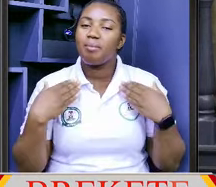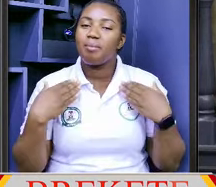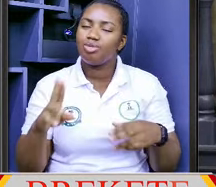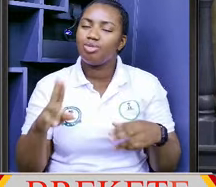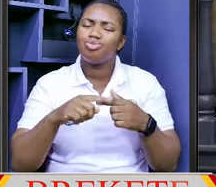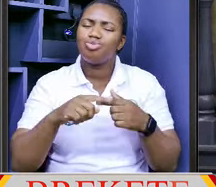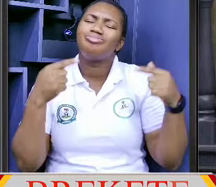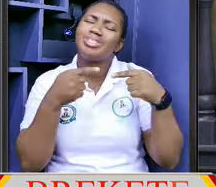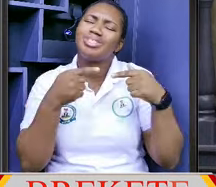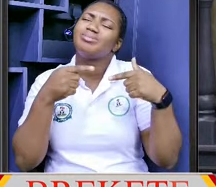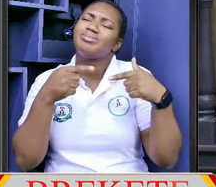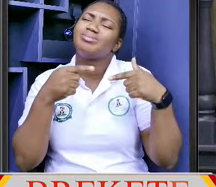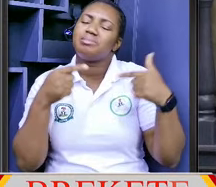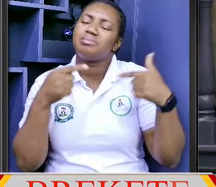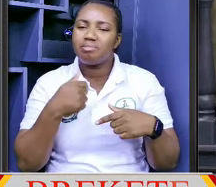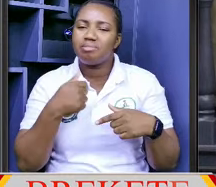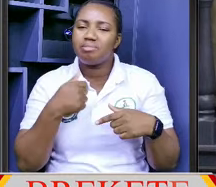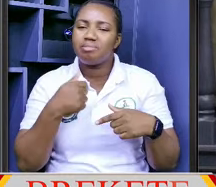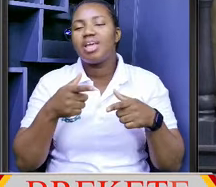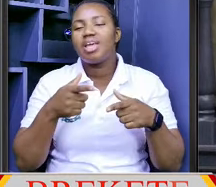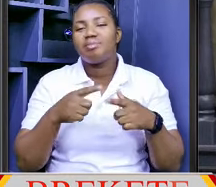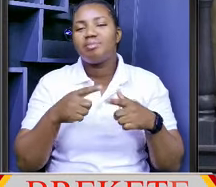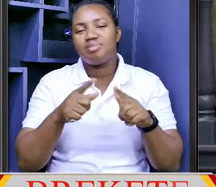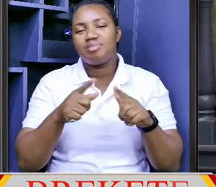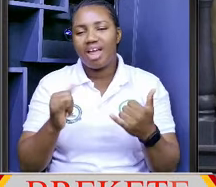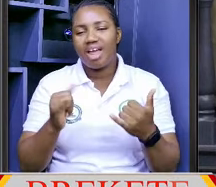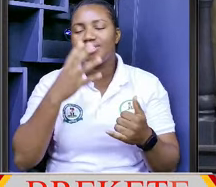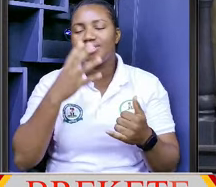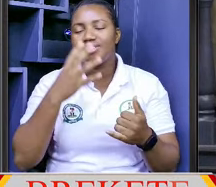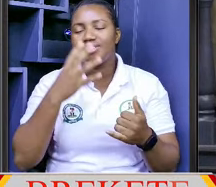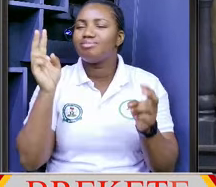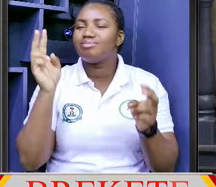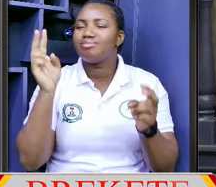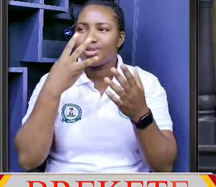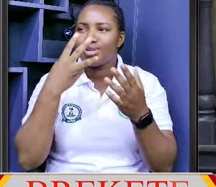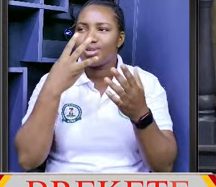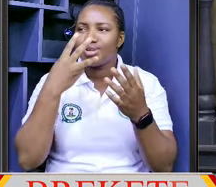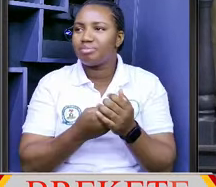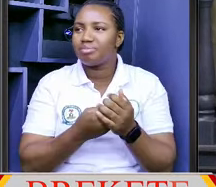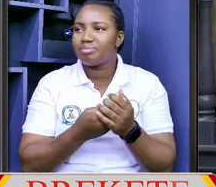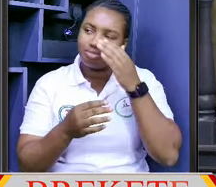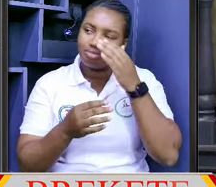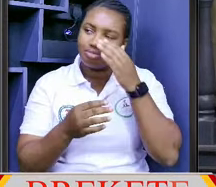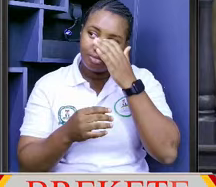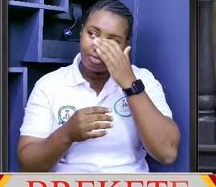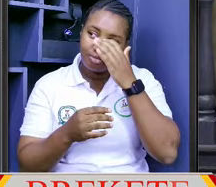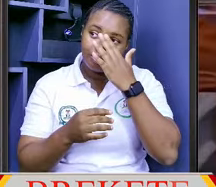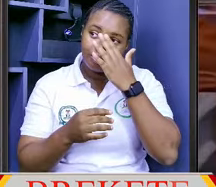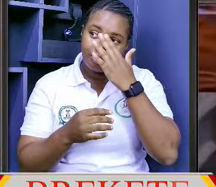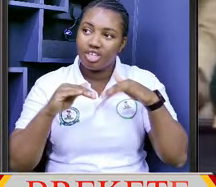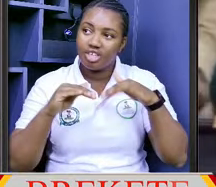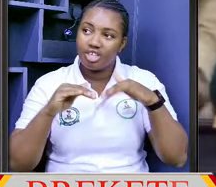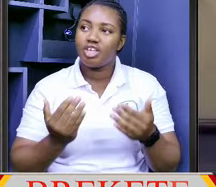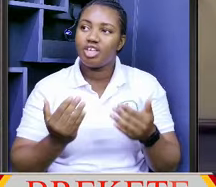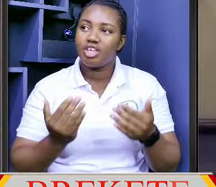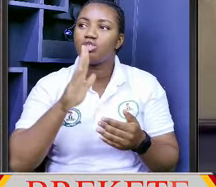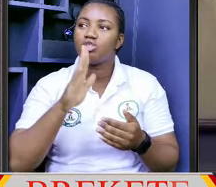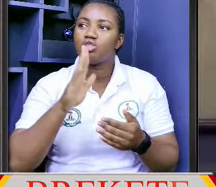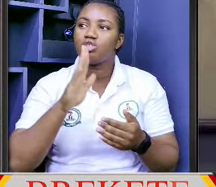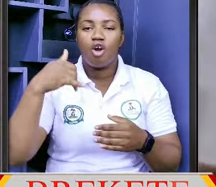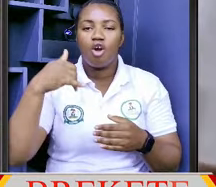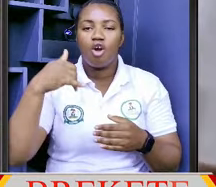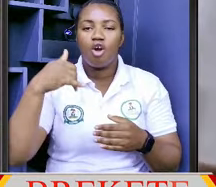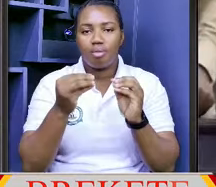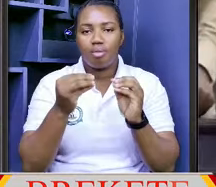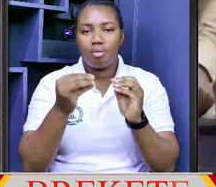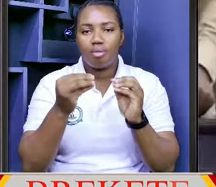we appreciate. Thank you, Mama. You can go back. Give us your phone number. My phone number is